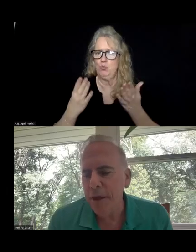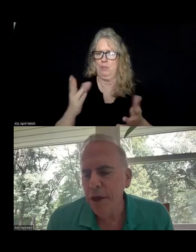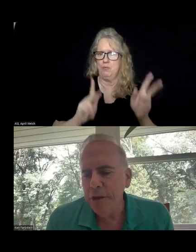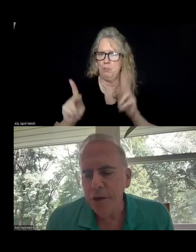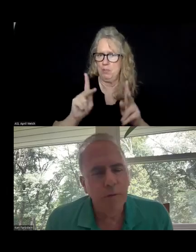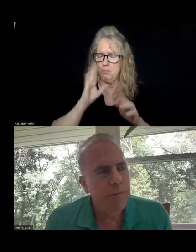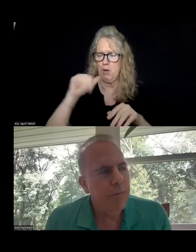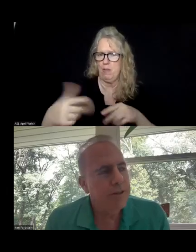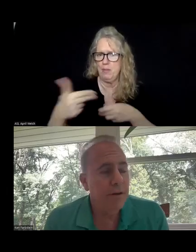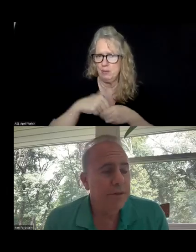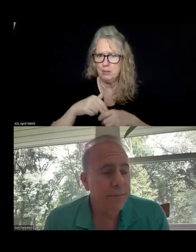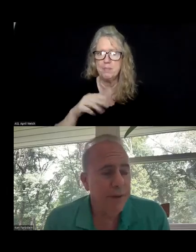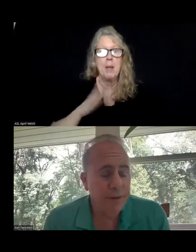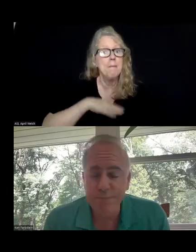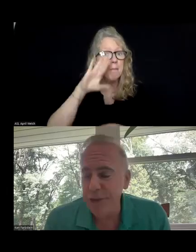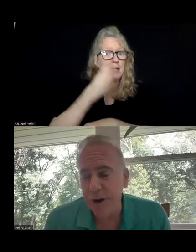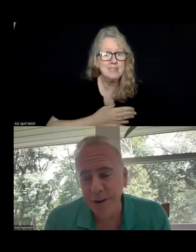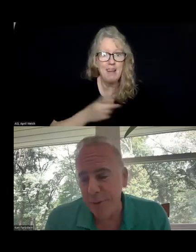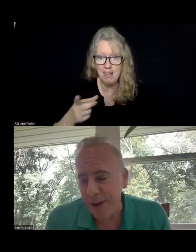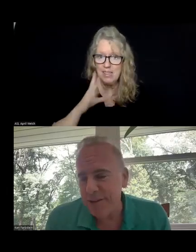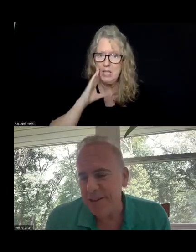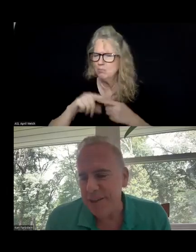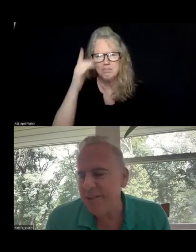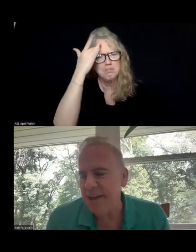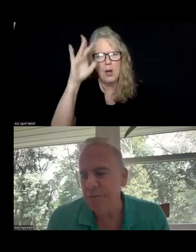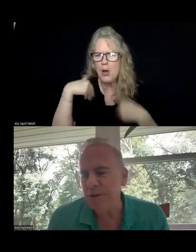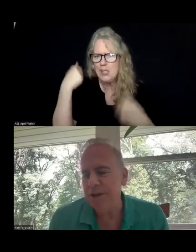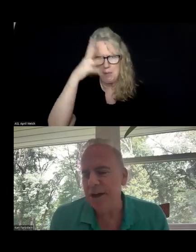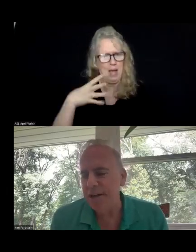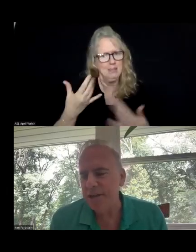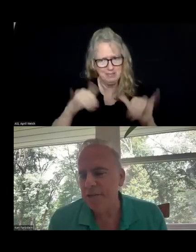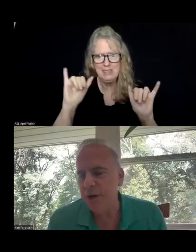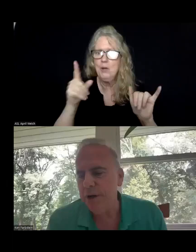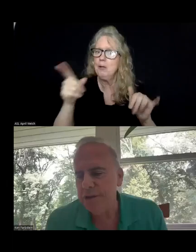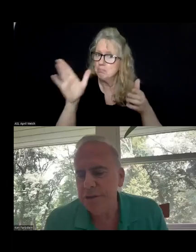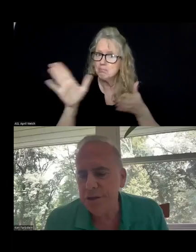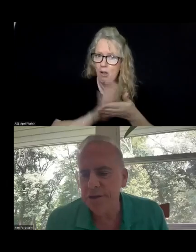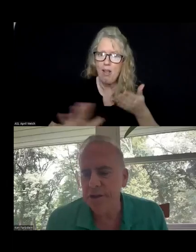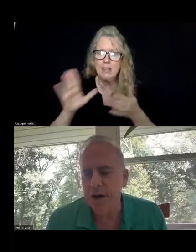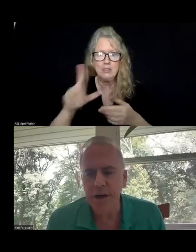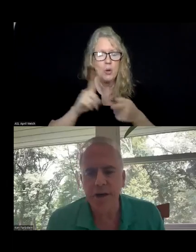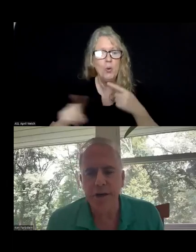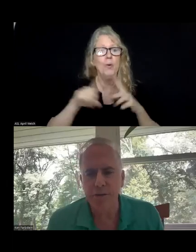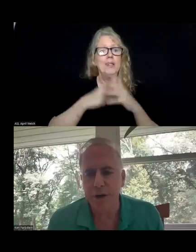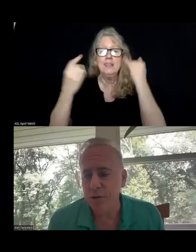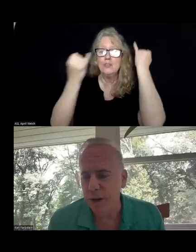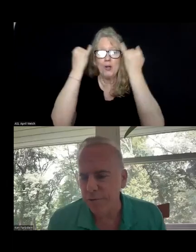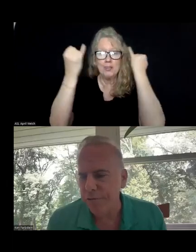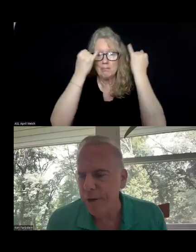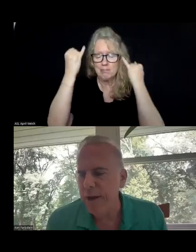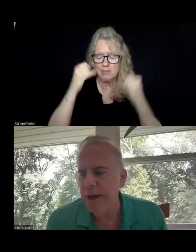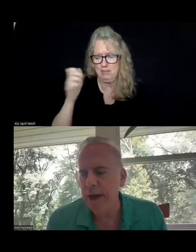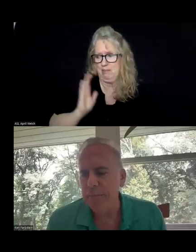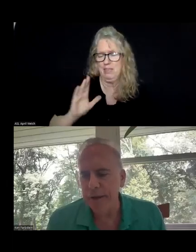call. So my son was a smart young man, still is, was in college when his delusions started in